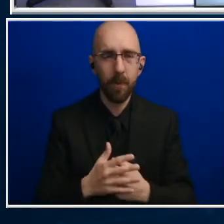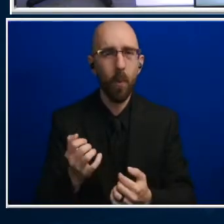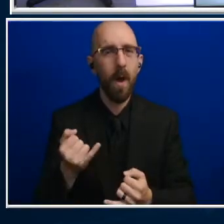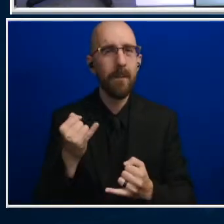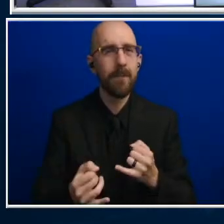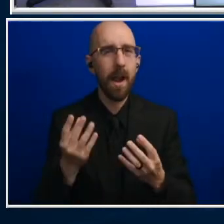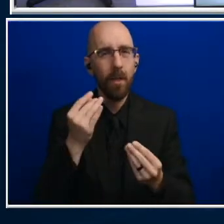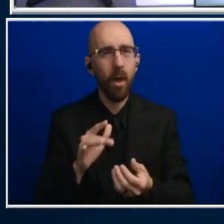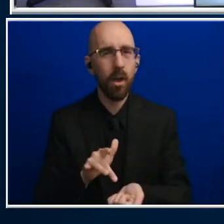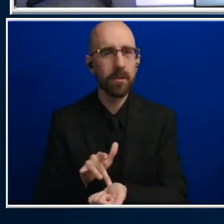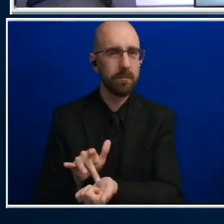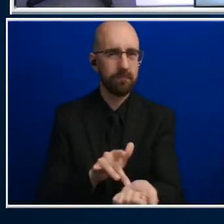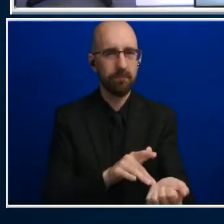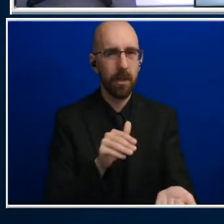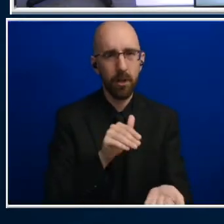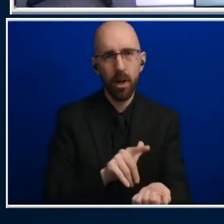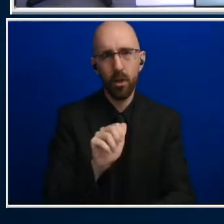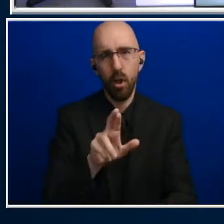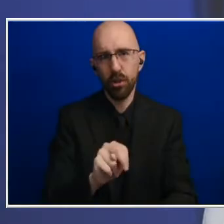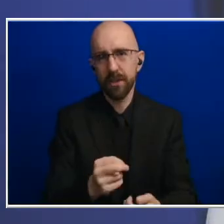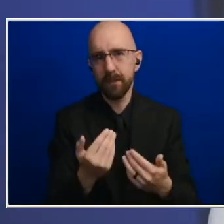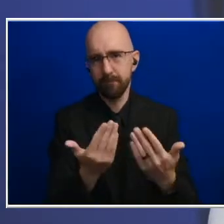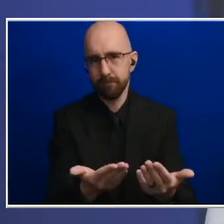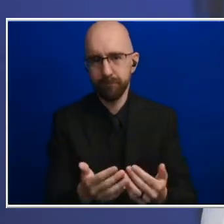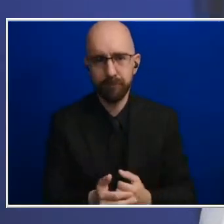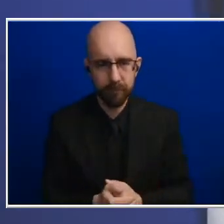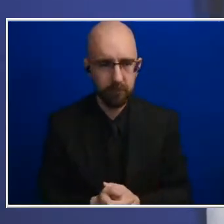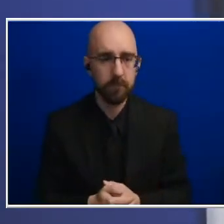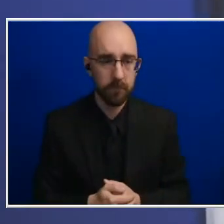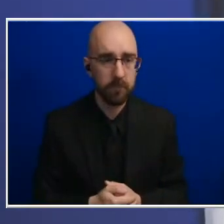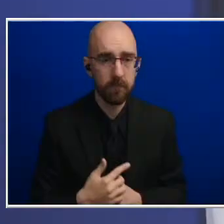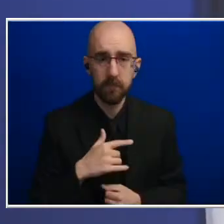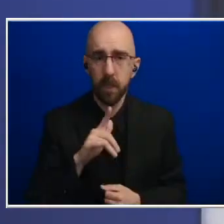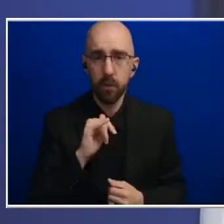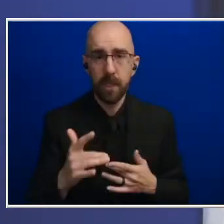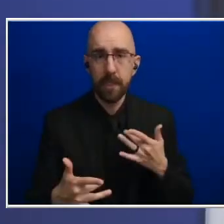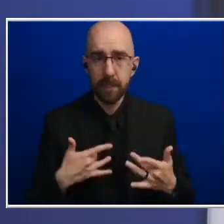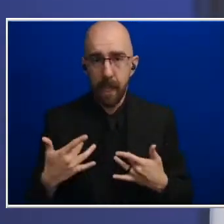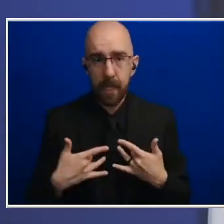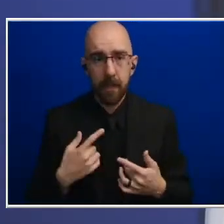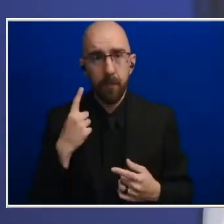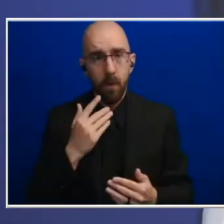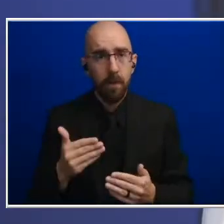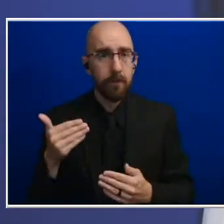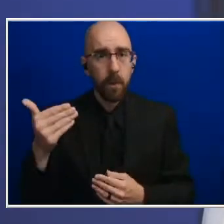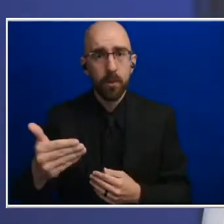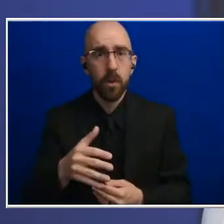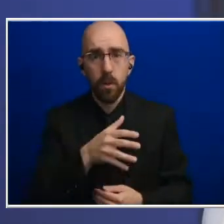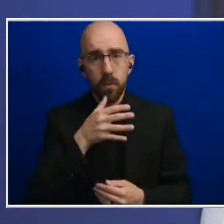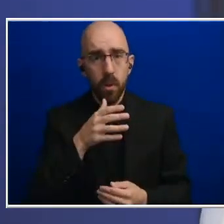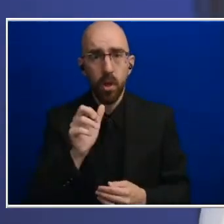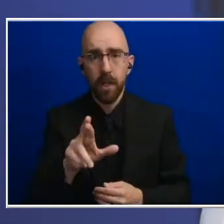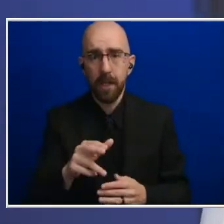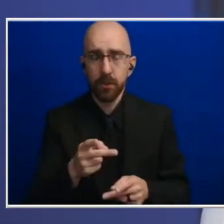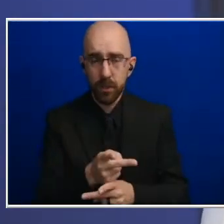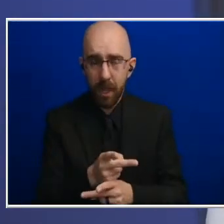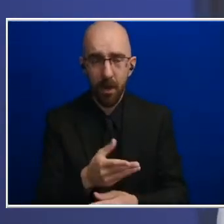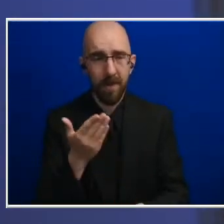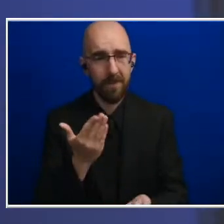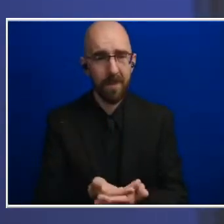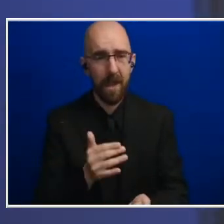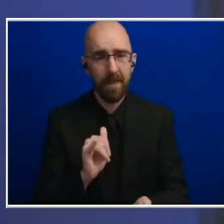start with Dr. Larson. Yeah, I am really excited, I think, for the future of rural cancer care. The fact that rurality